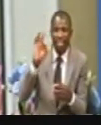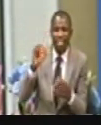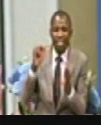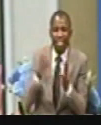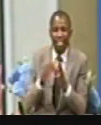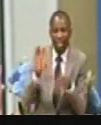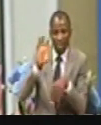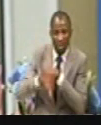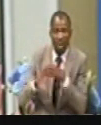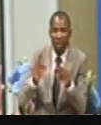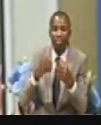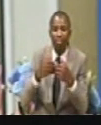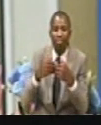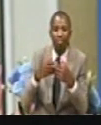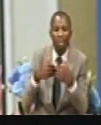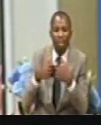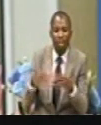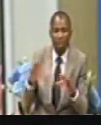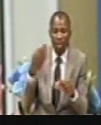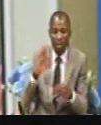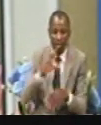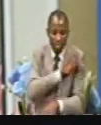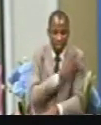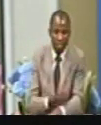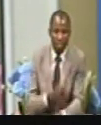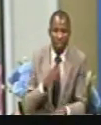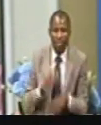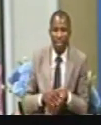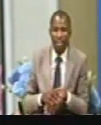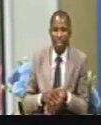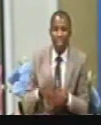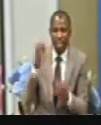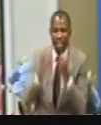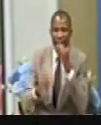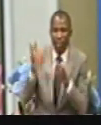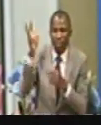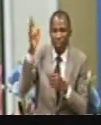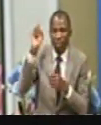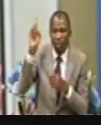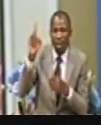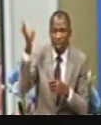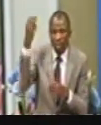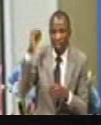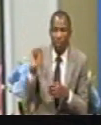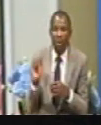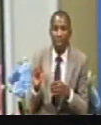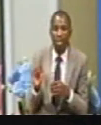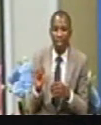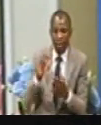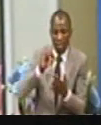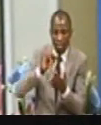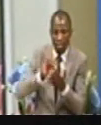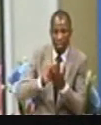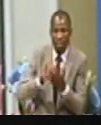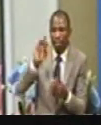2019, he became worse, and I caused a series of miscarriages. The last one was